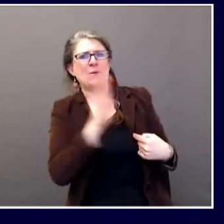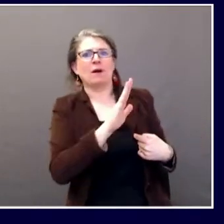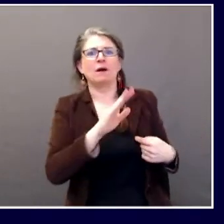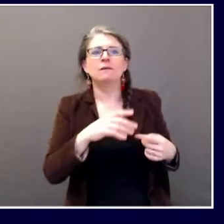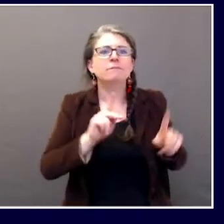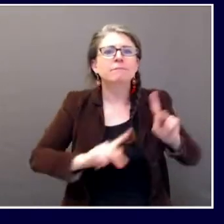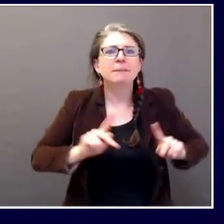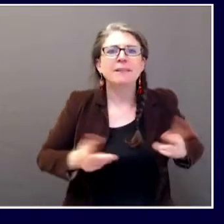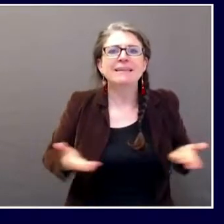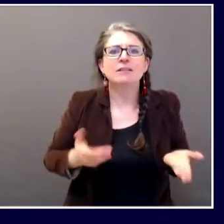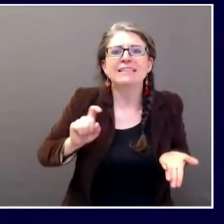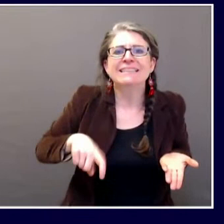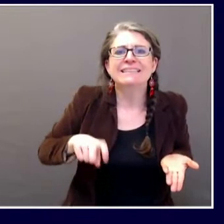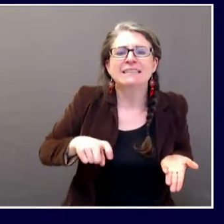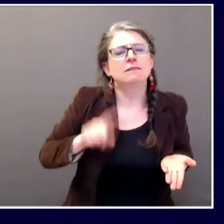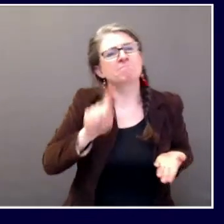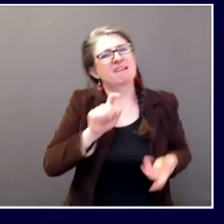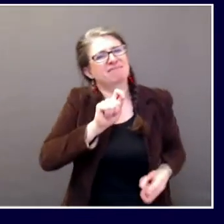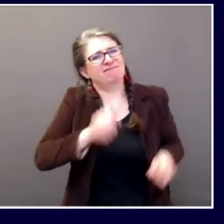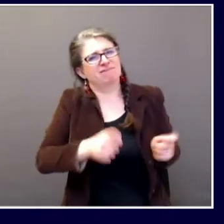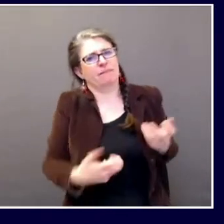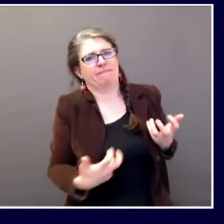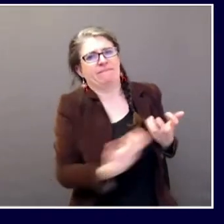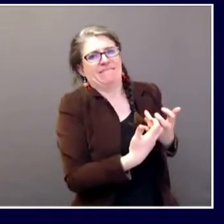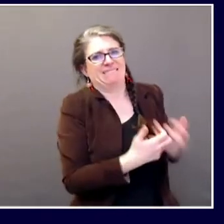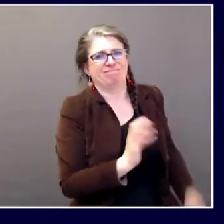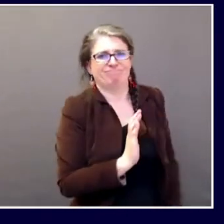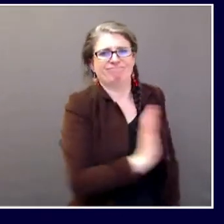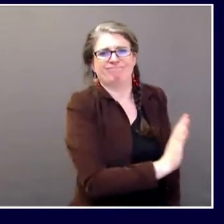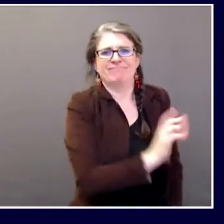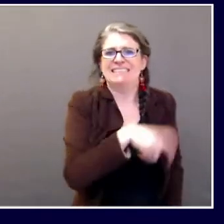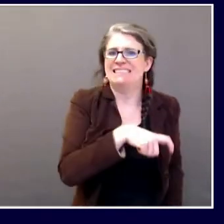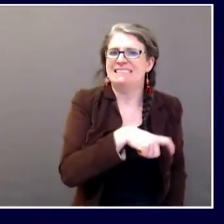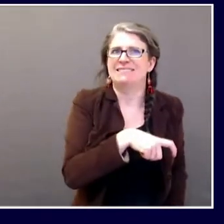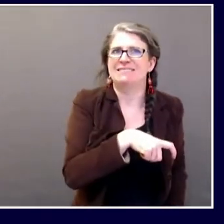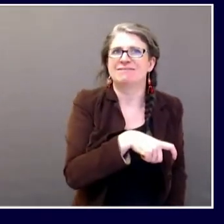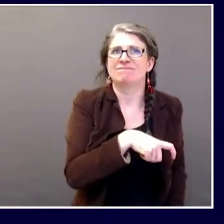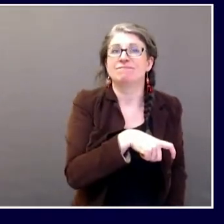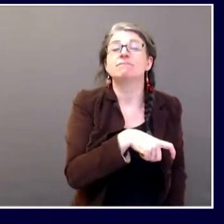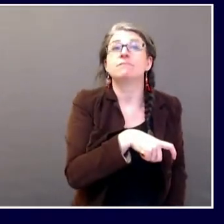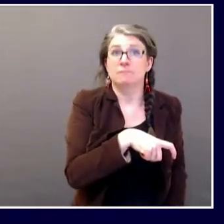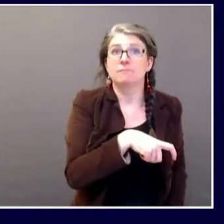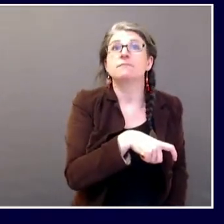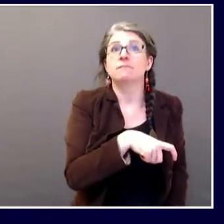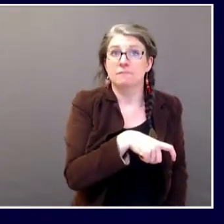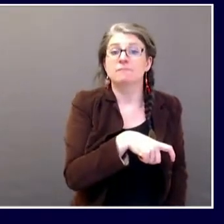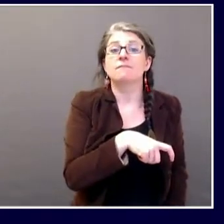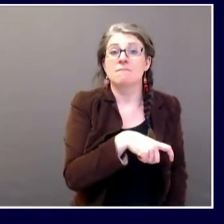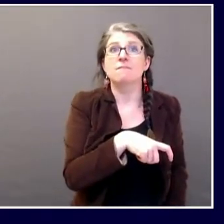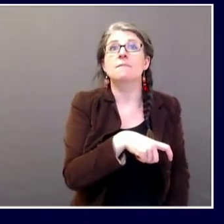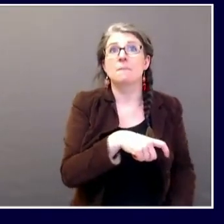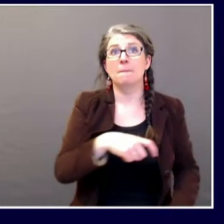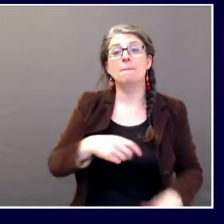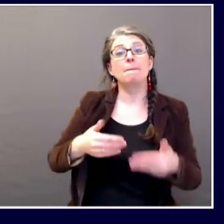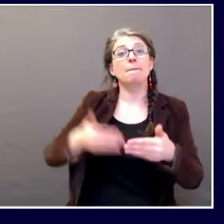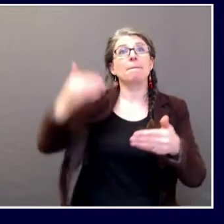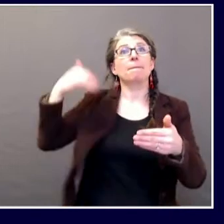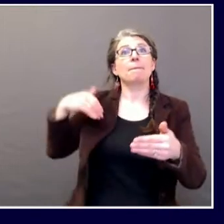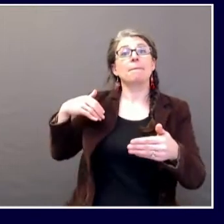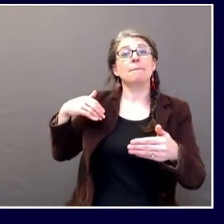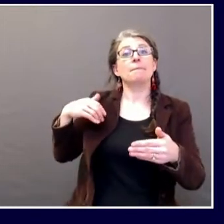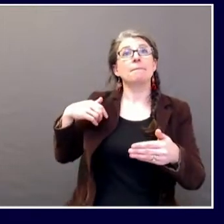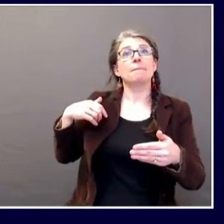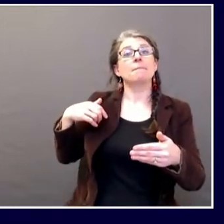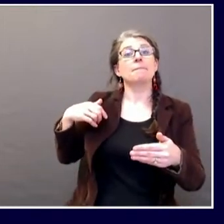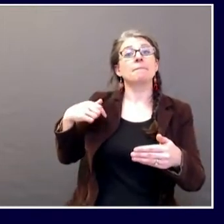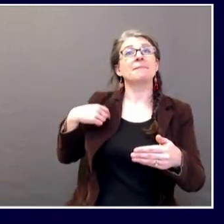on the timeline that I discussed last week. I want everyone to know that across Maine CDC, this is probably